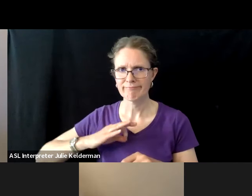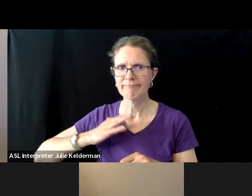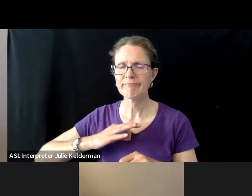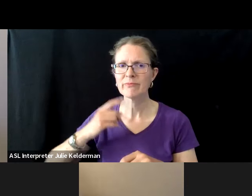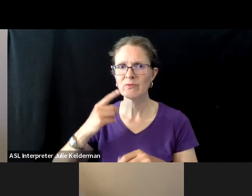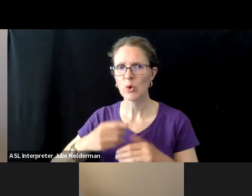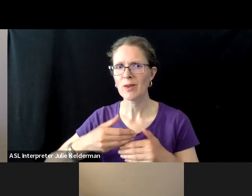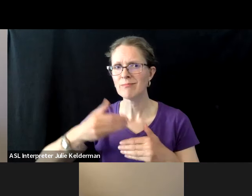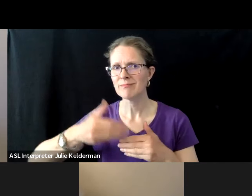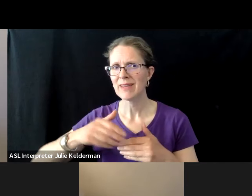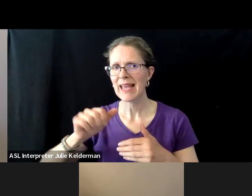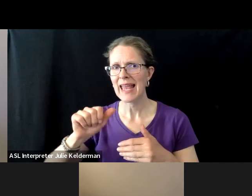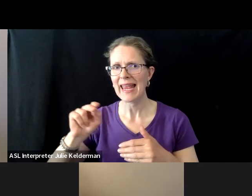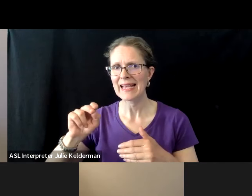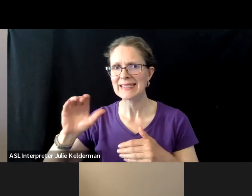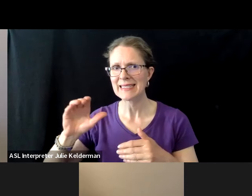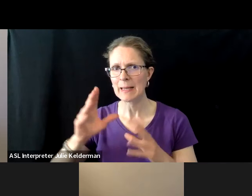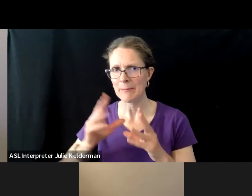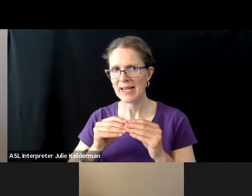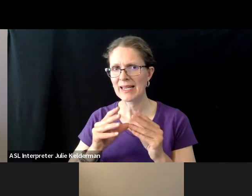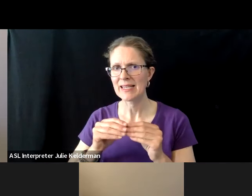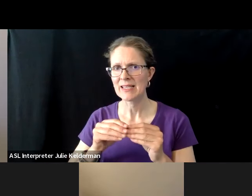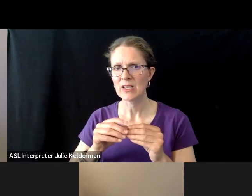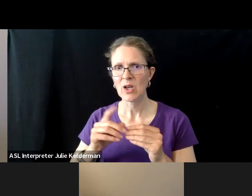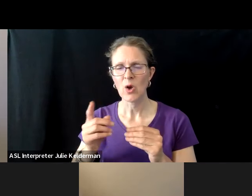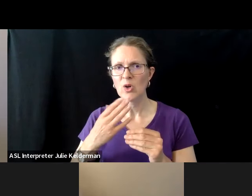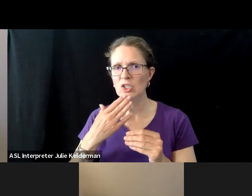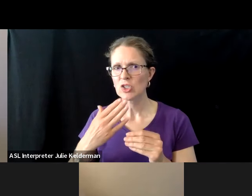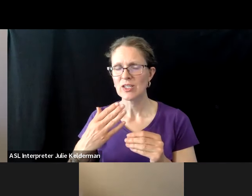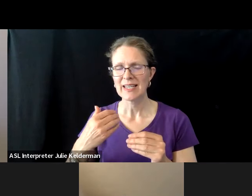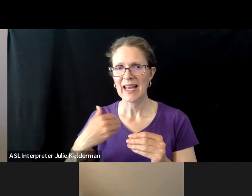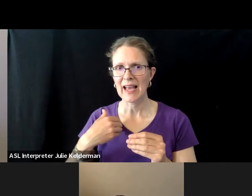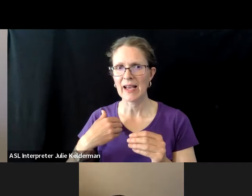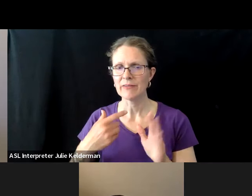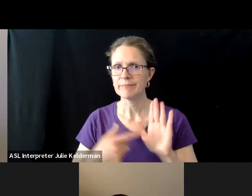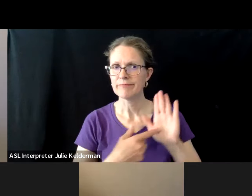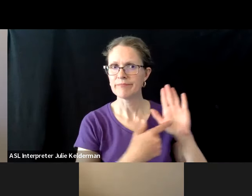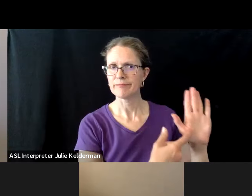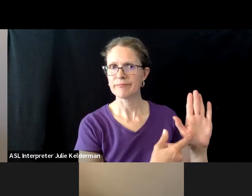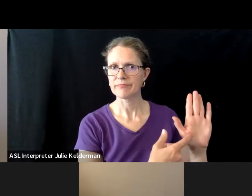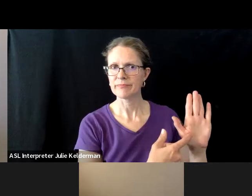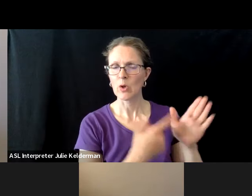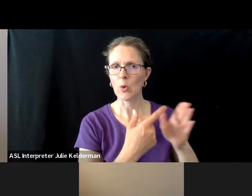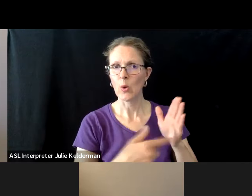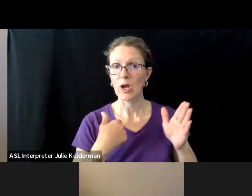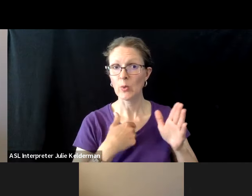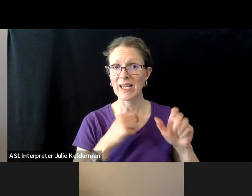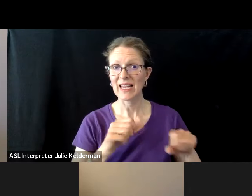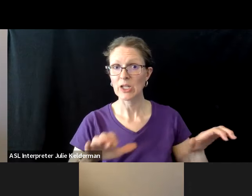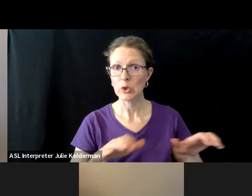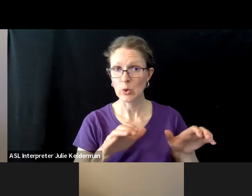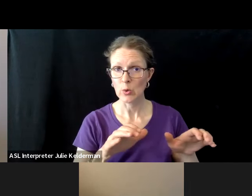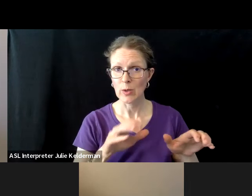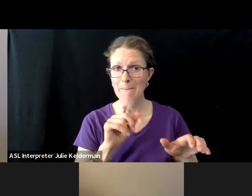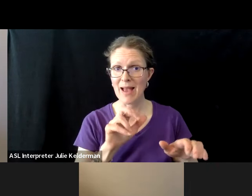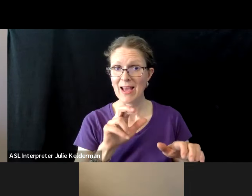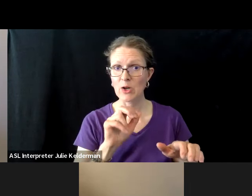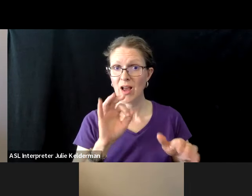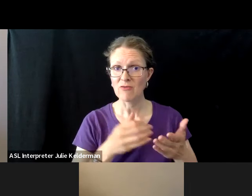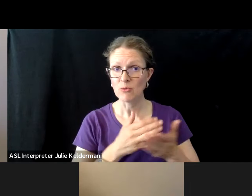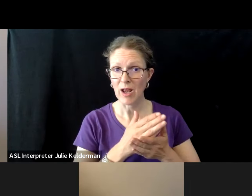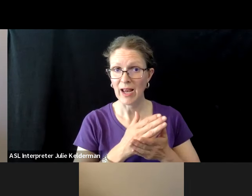upcoming ANC meetings. It's always handy if you could say, hey, listen, this is what we can do as a matter of right. And